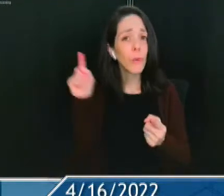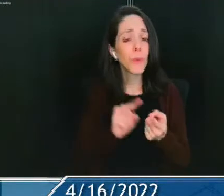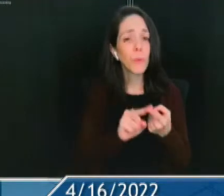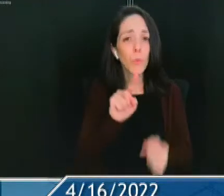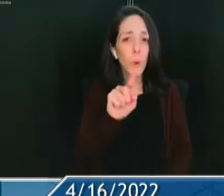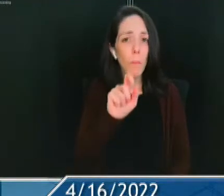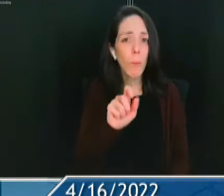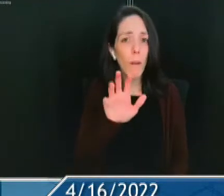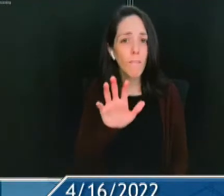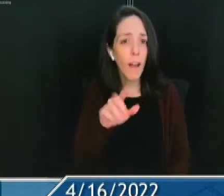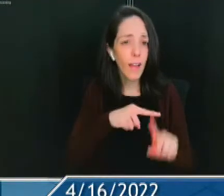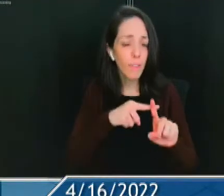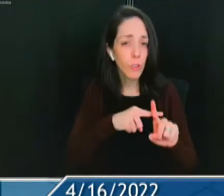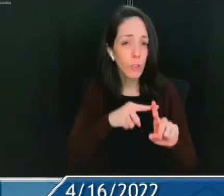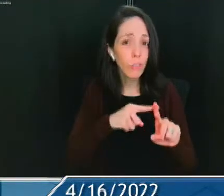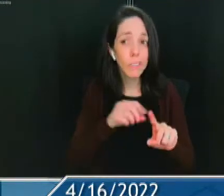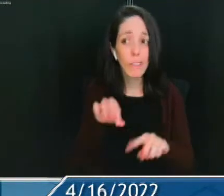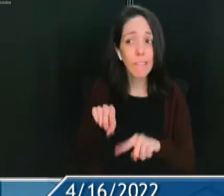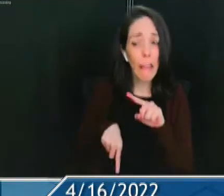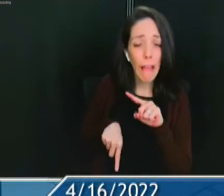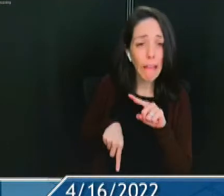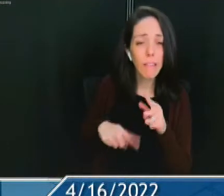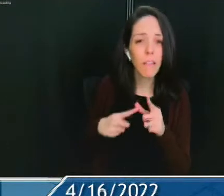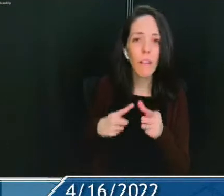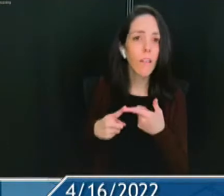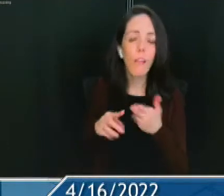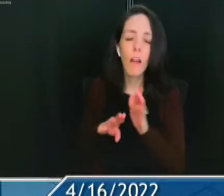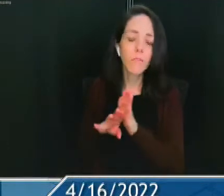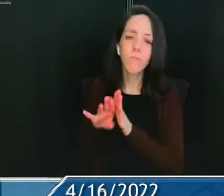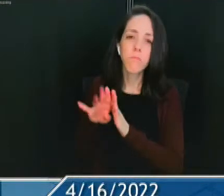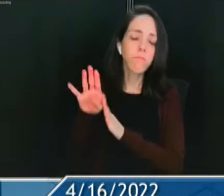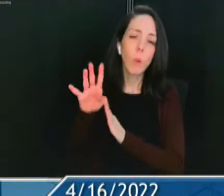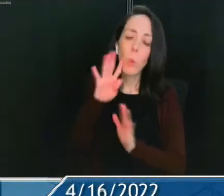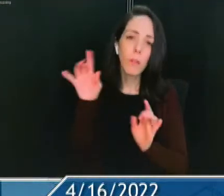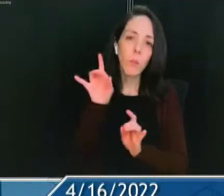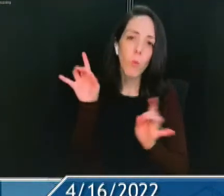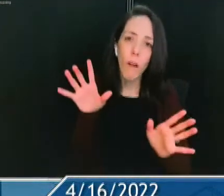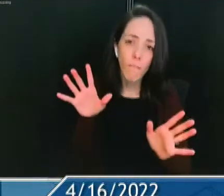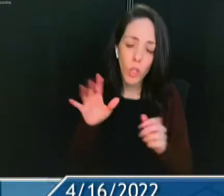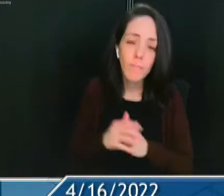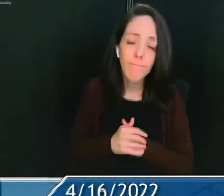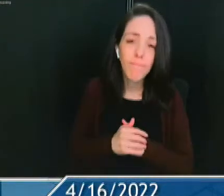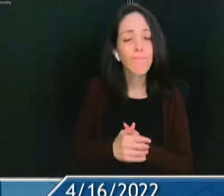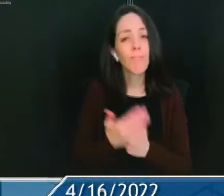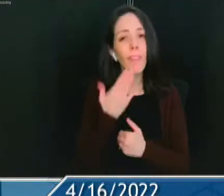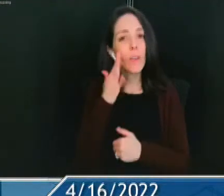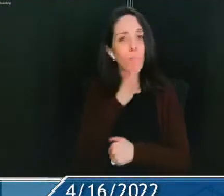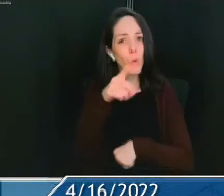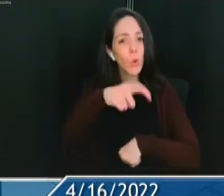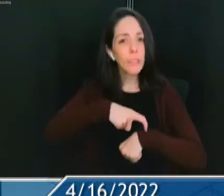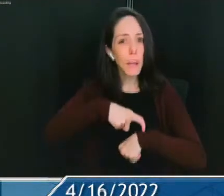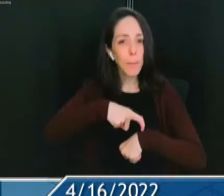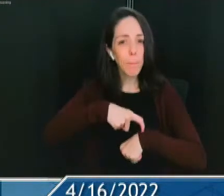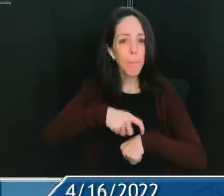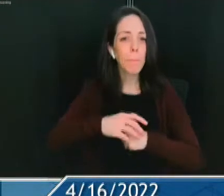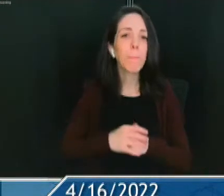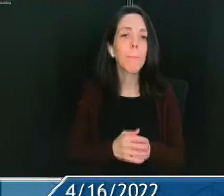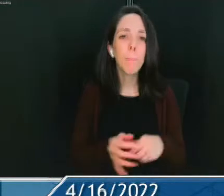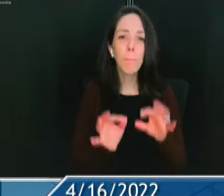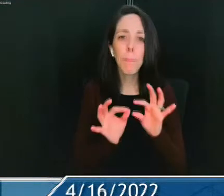can't, then the outcome will be catastrophic. Thank you for your time.